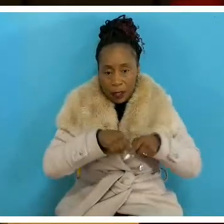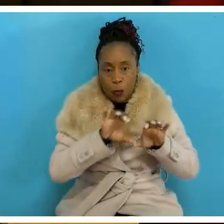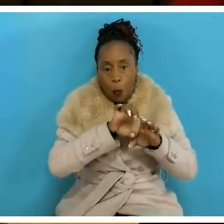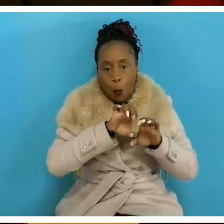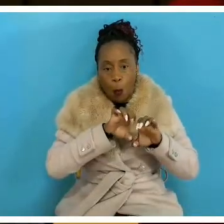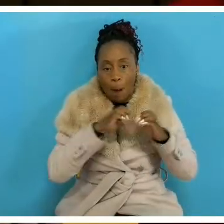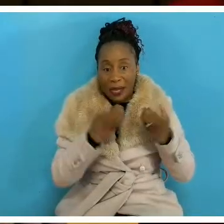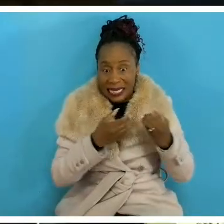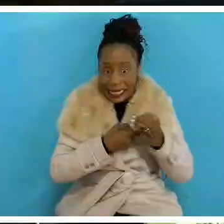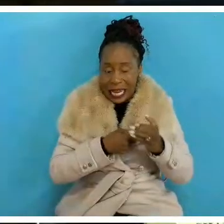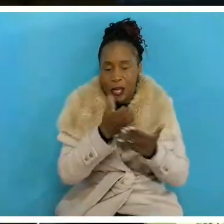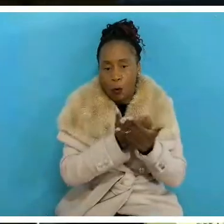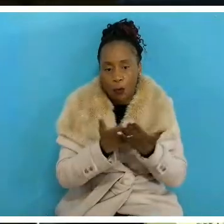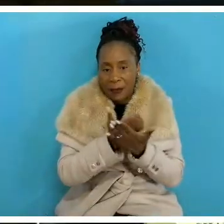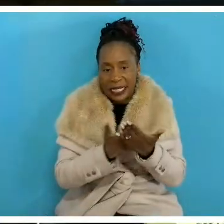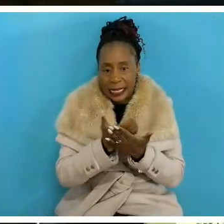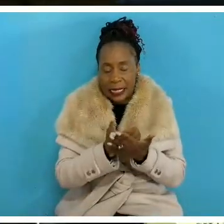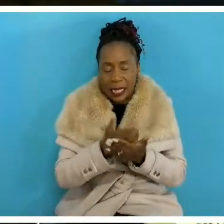economics, dankie.